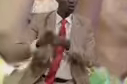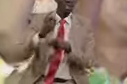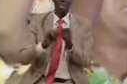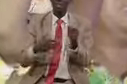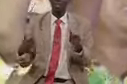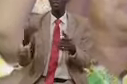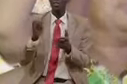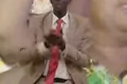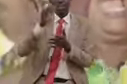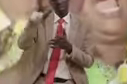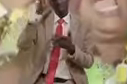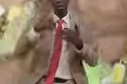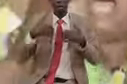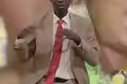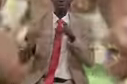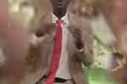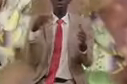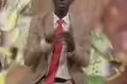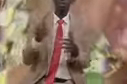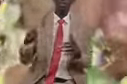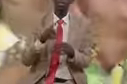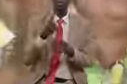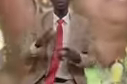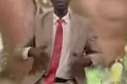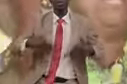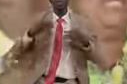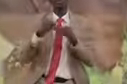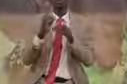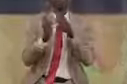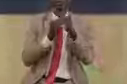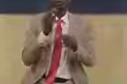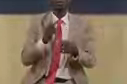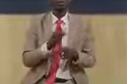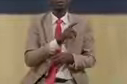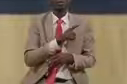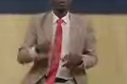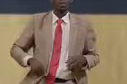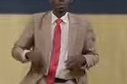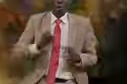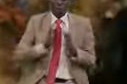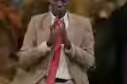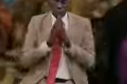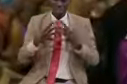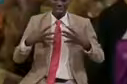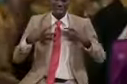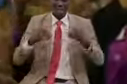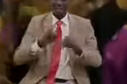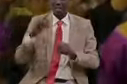in any life. And Lord, I pray healing for everyone,